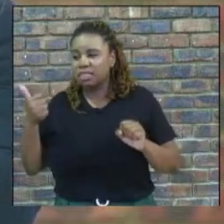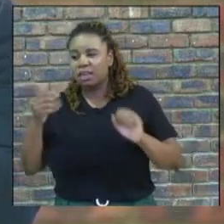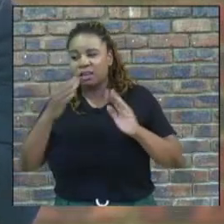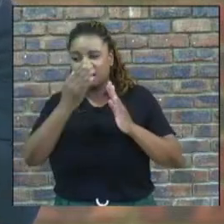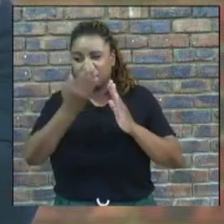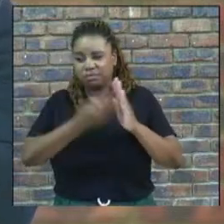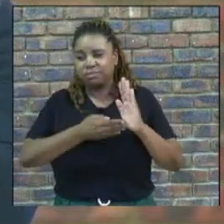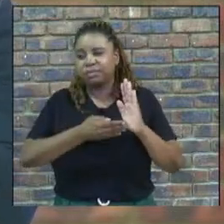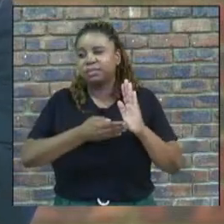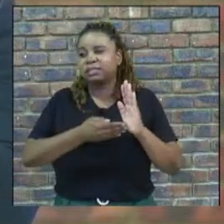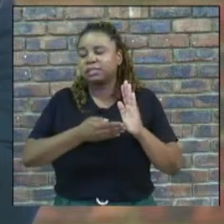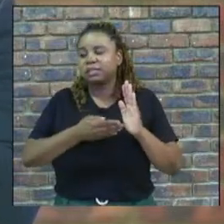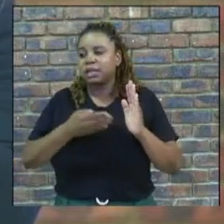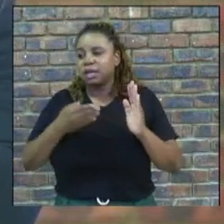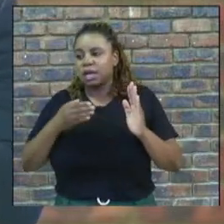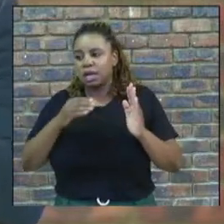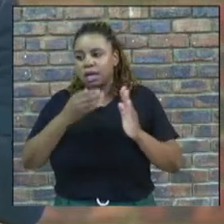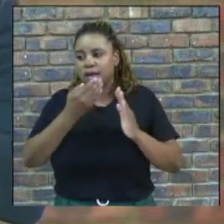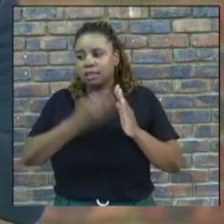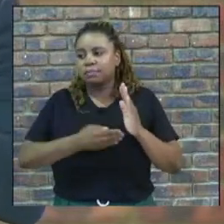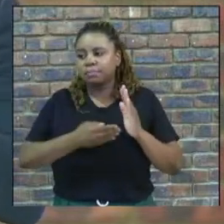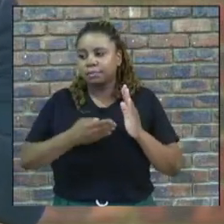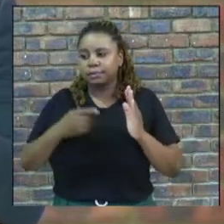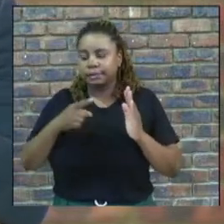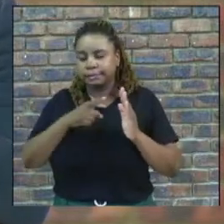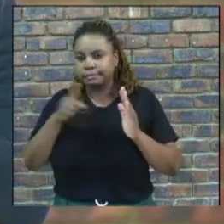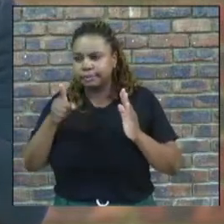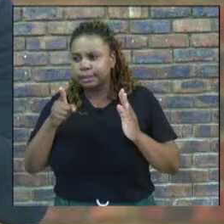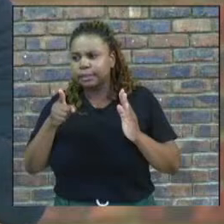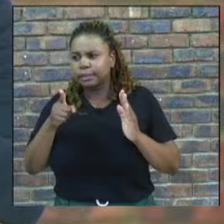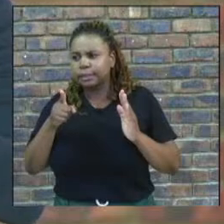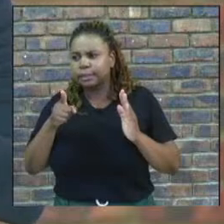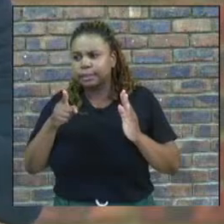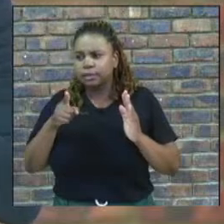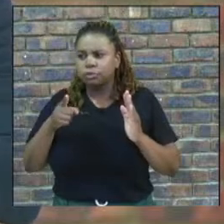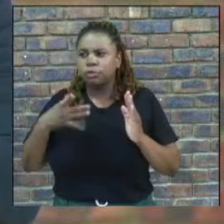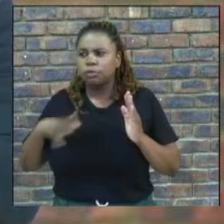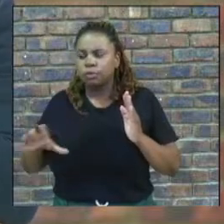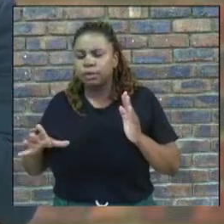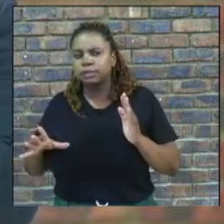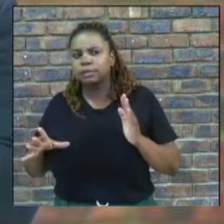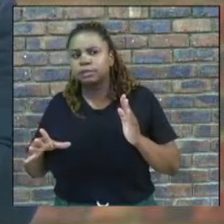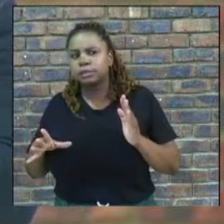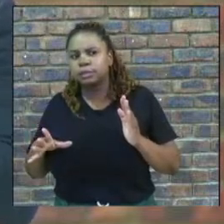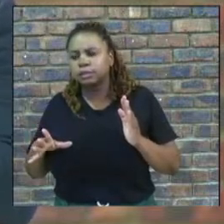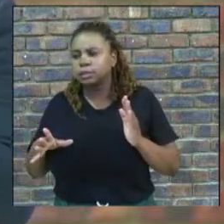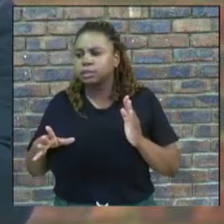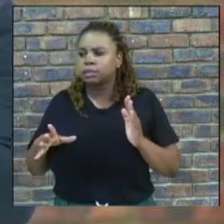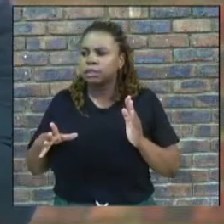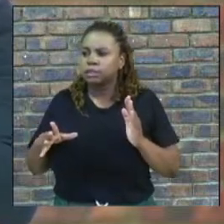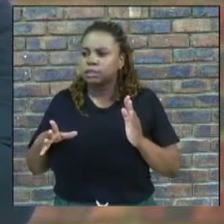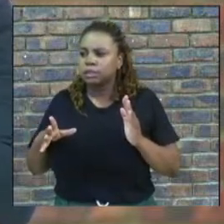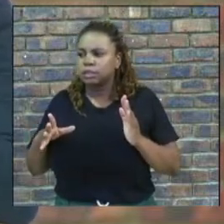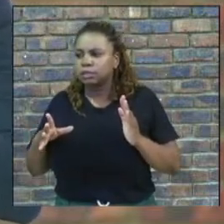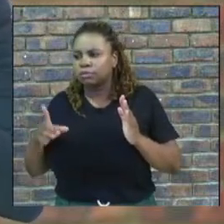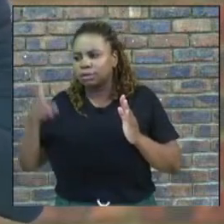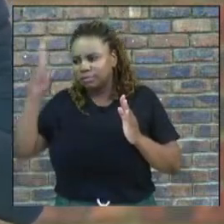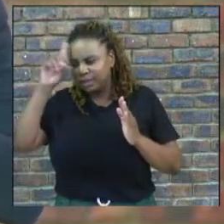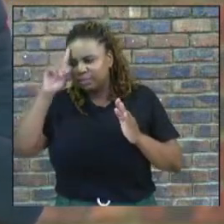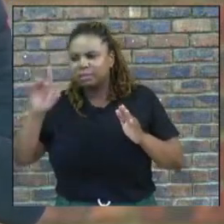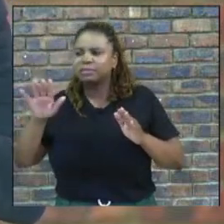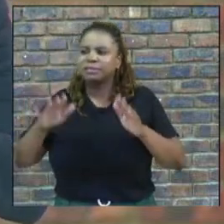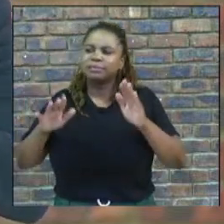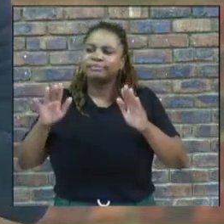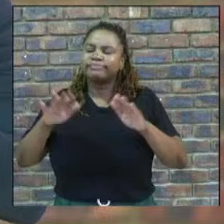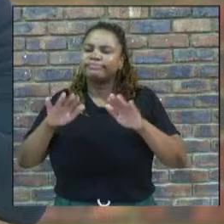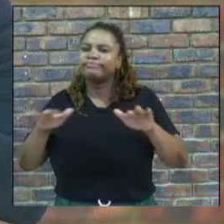country, where we are encouraging or we want black people to come and participate,